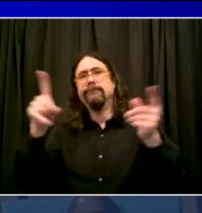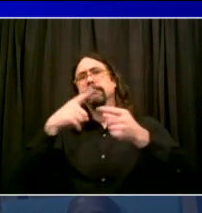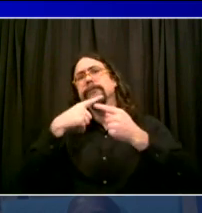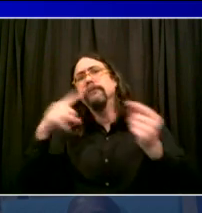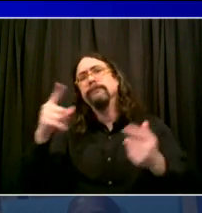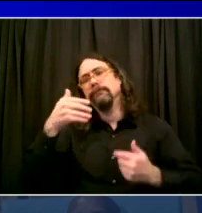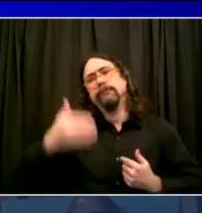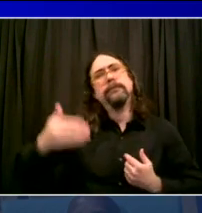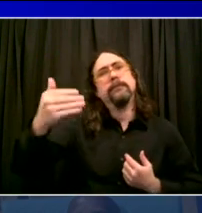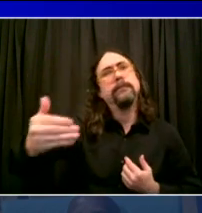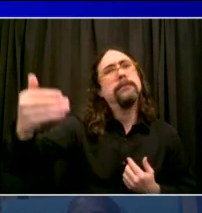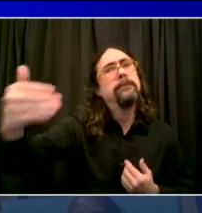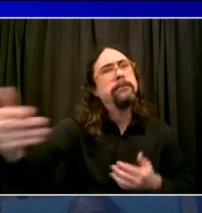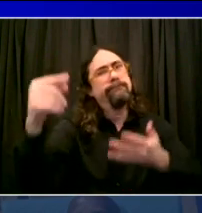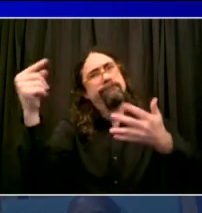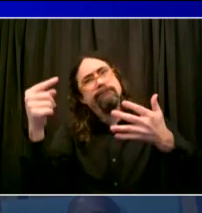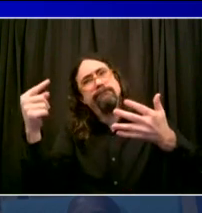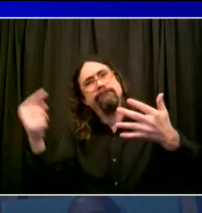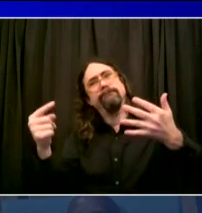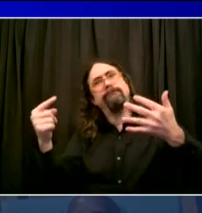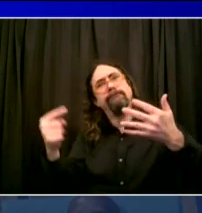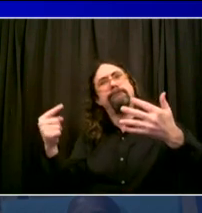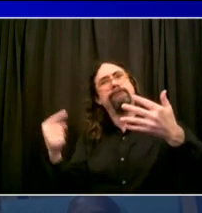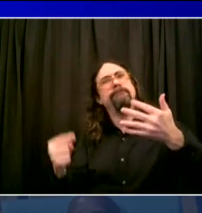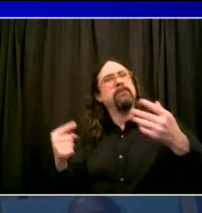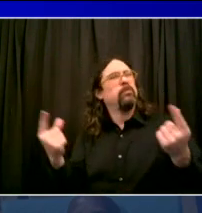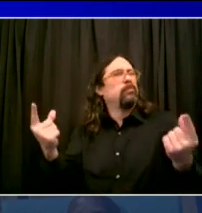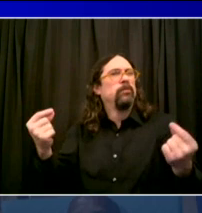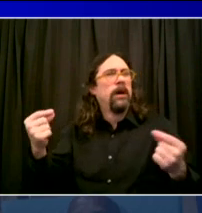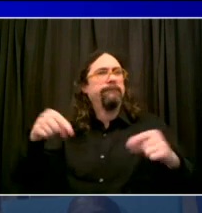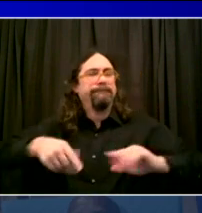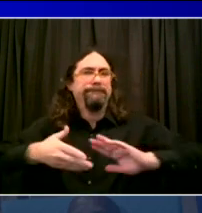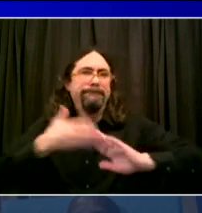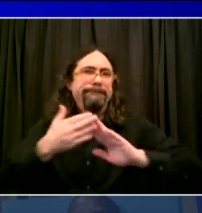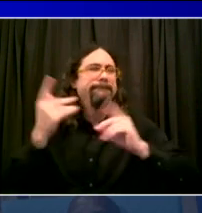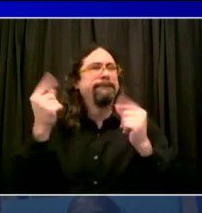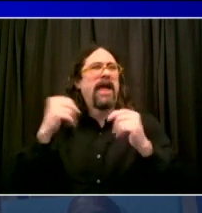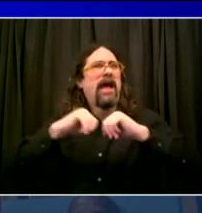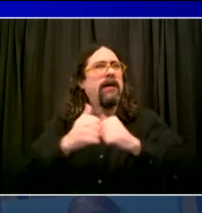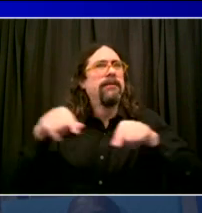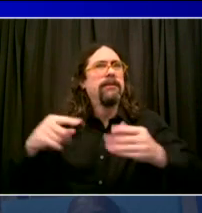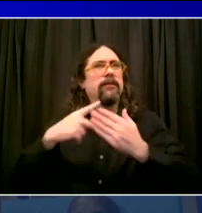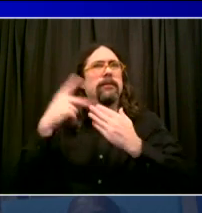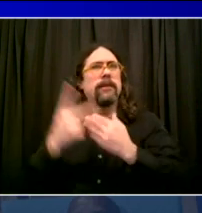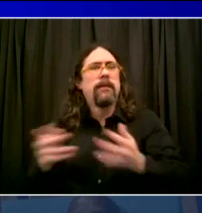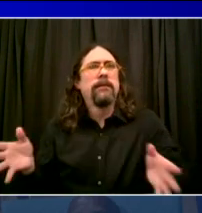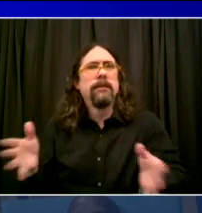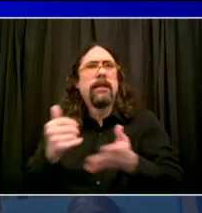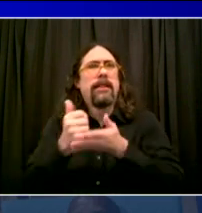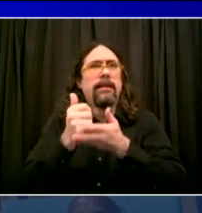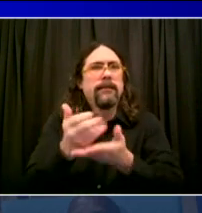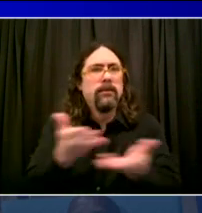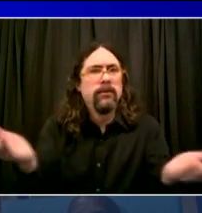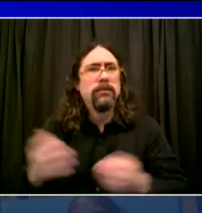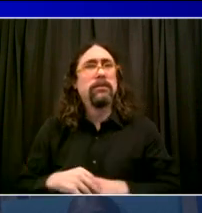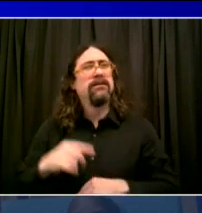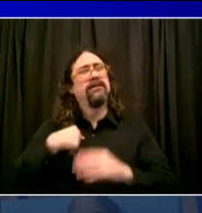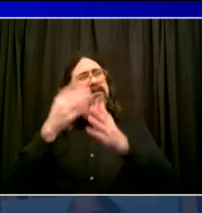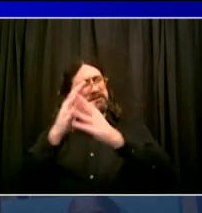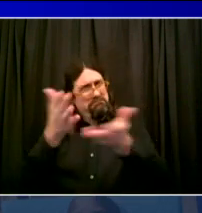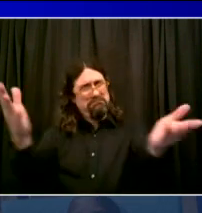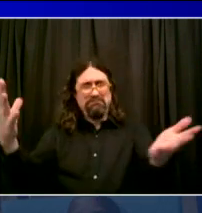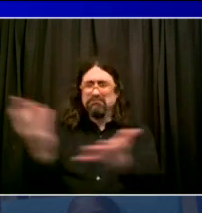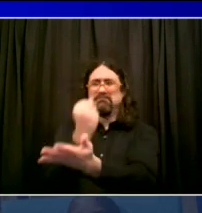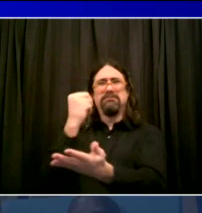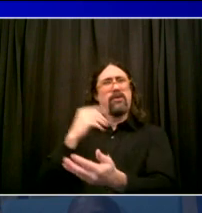some money when you can. If you can, go out and take advantage of Restaurant Week to Go. Okay, now let me go to the #1 issue of